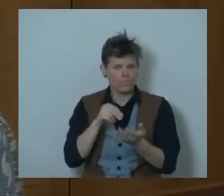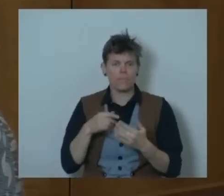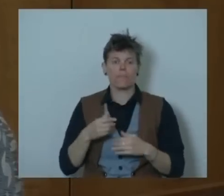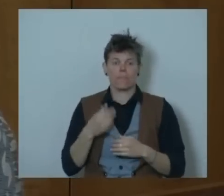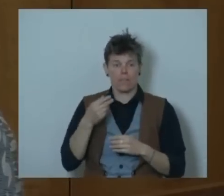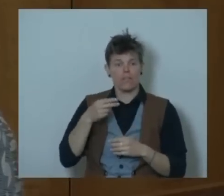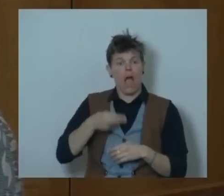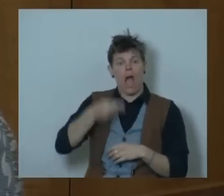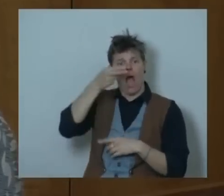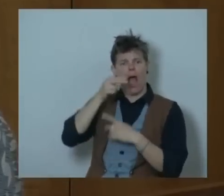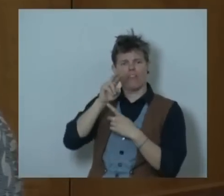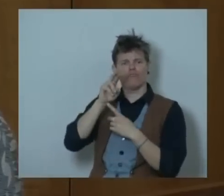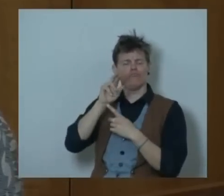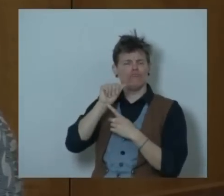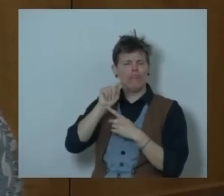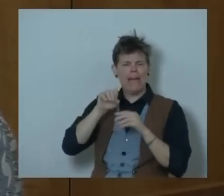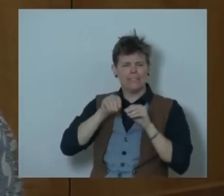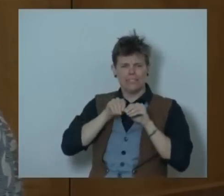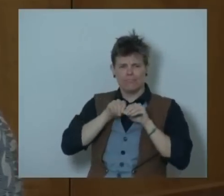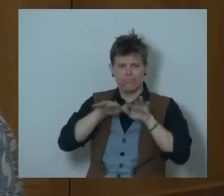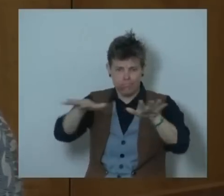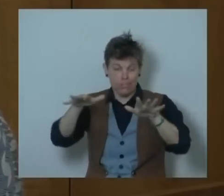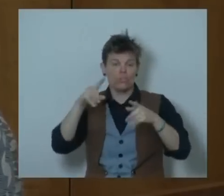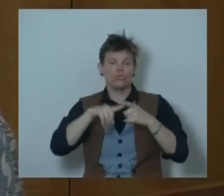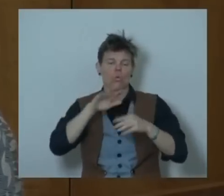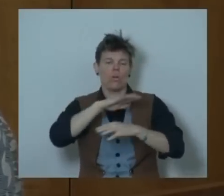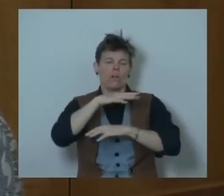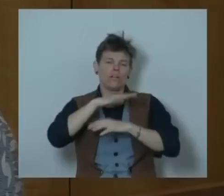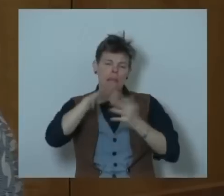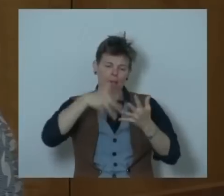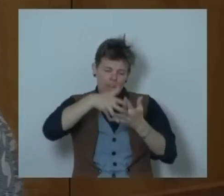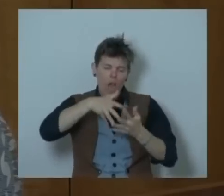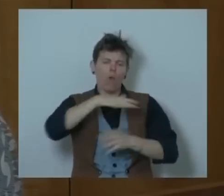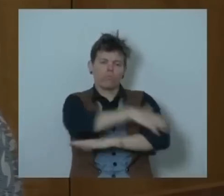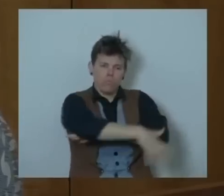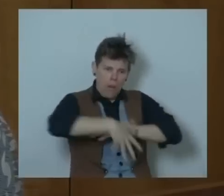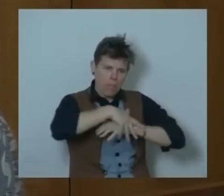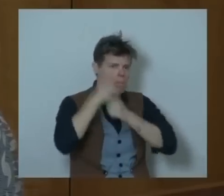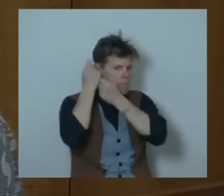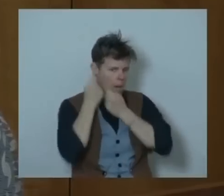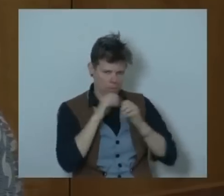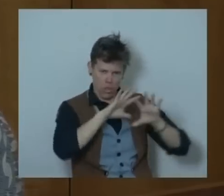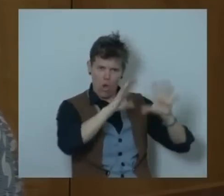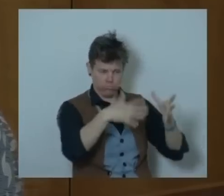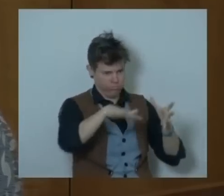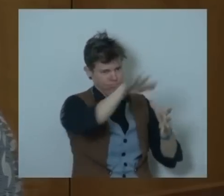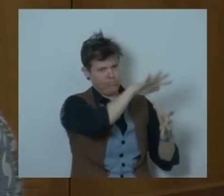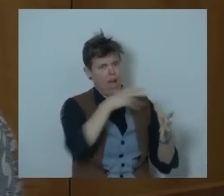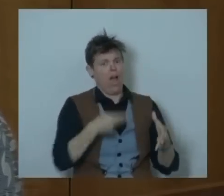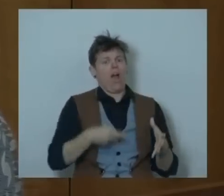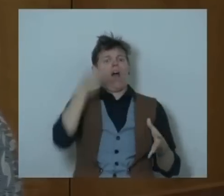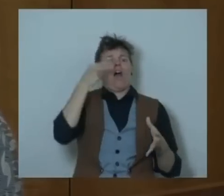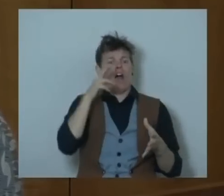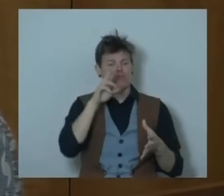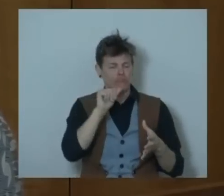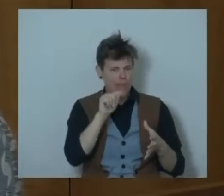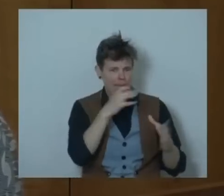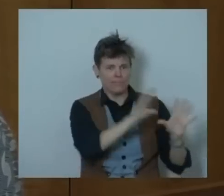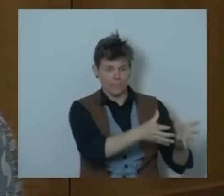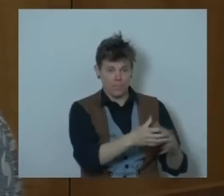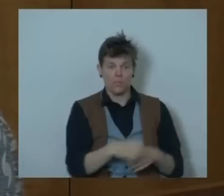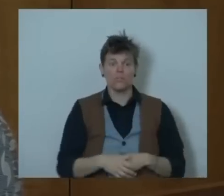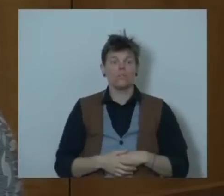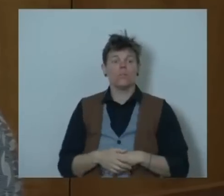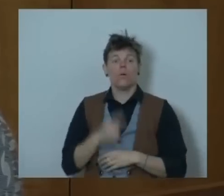American communities, and particularly the northwest corner of the state. And there's some articles that are out this week, one from the University of New Mexico, that